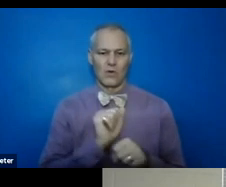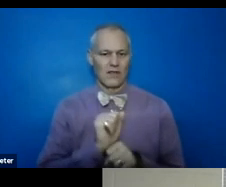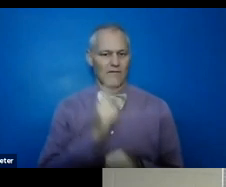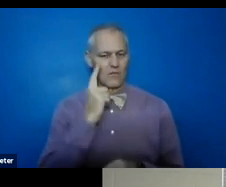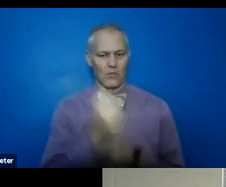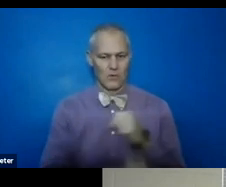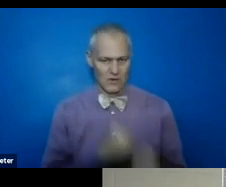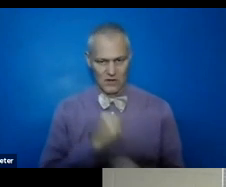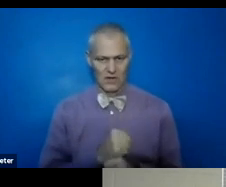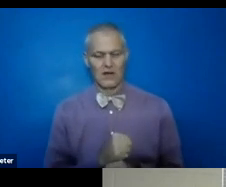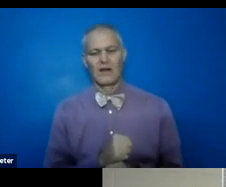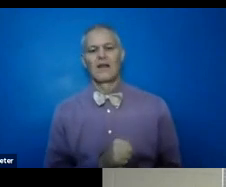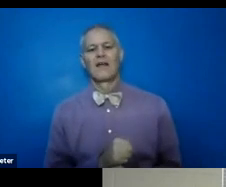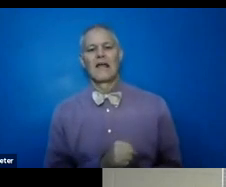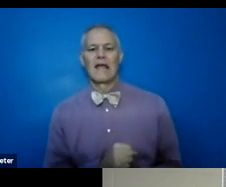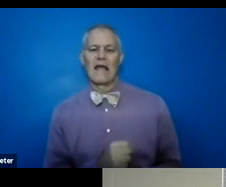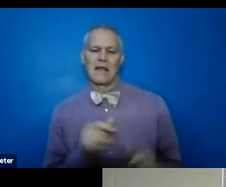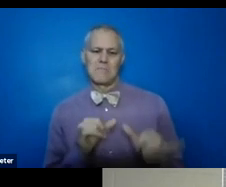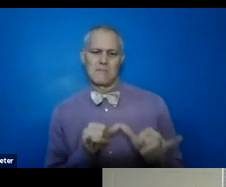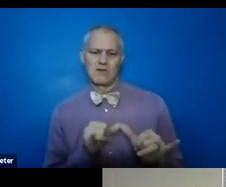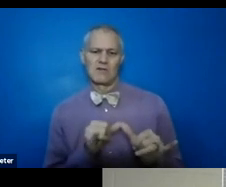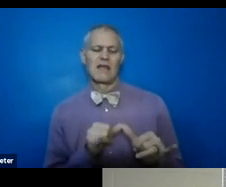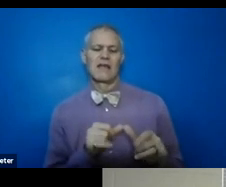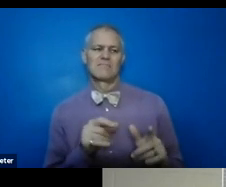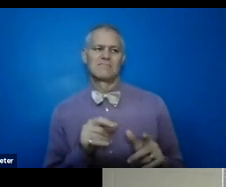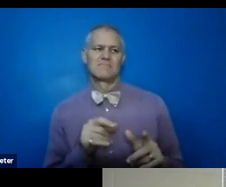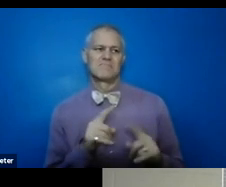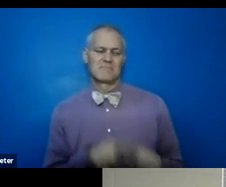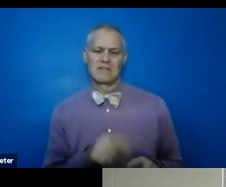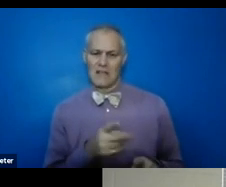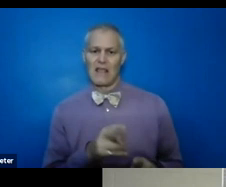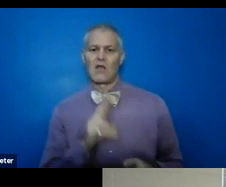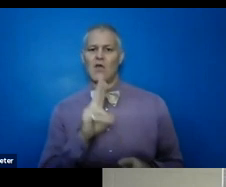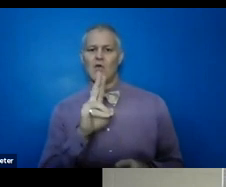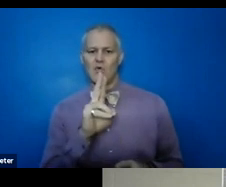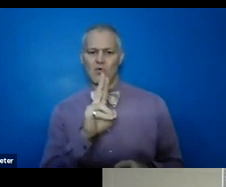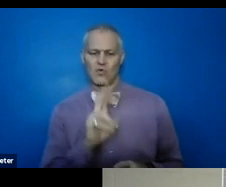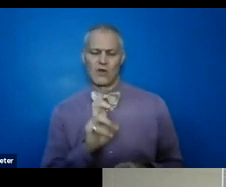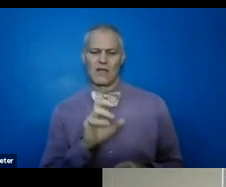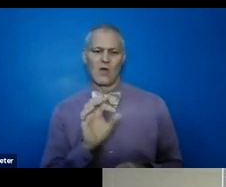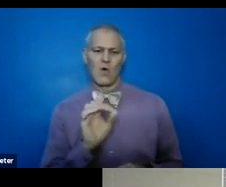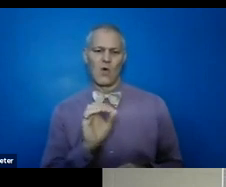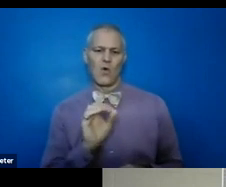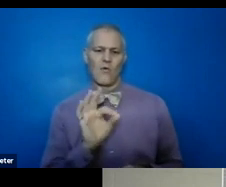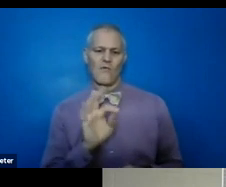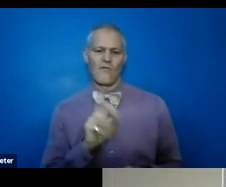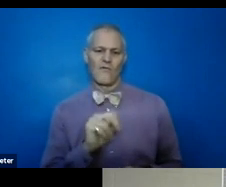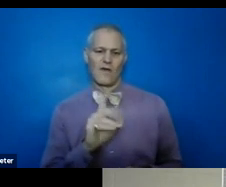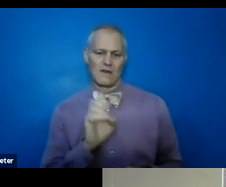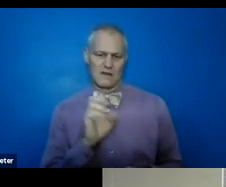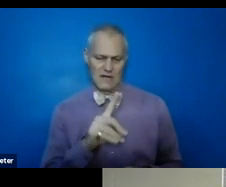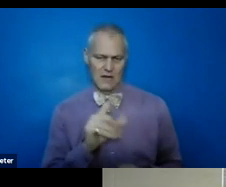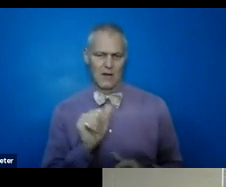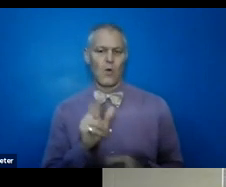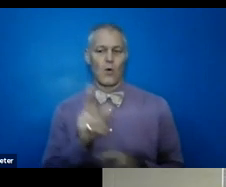these individuals, and we would measure that based upon, have they reoffended inside of their system, have they taken some of these principles that we were